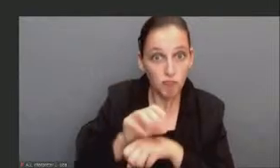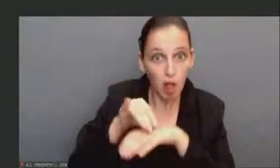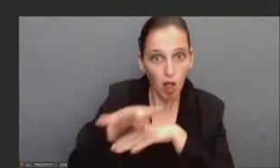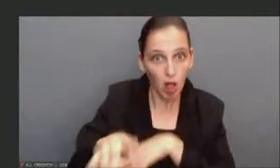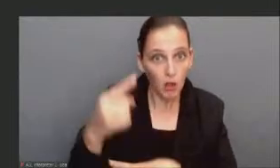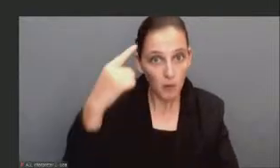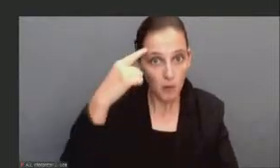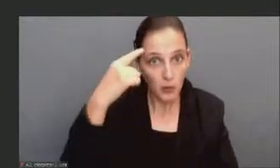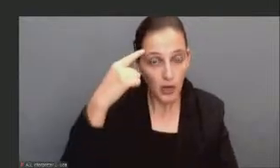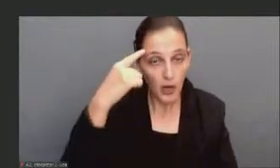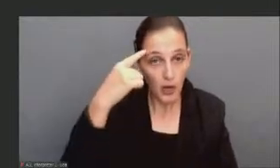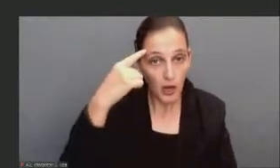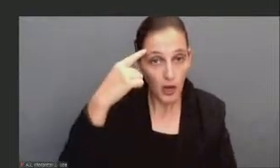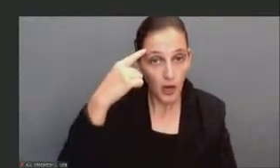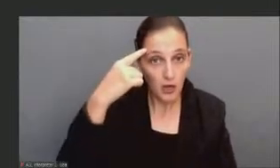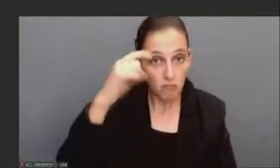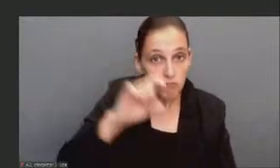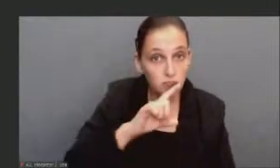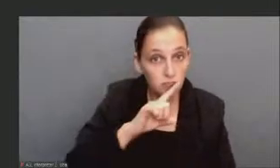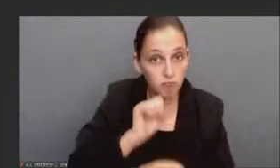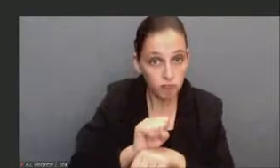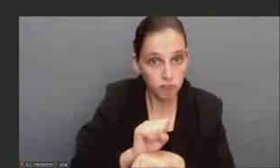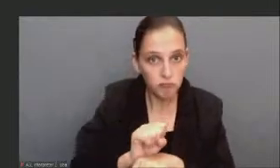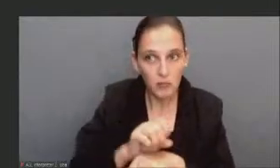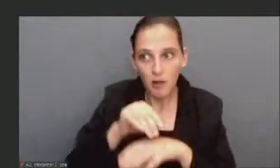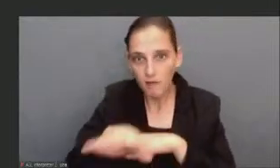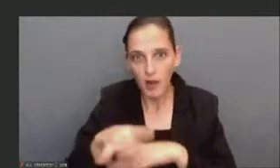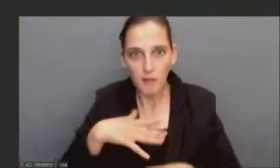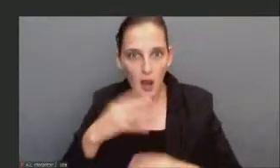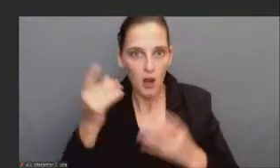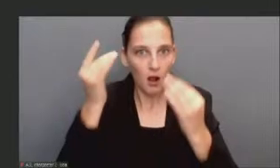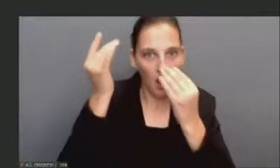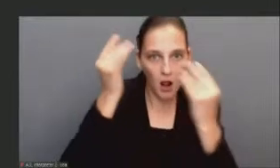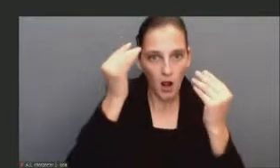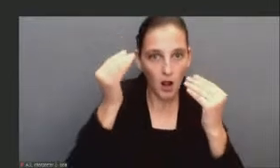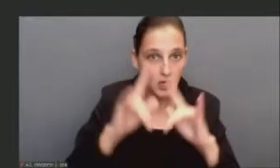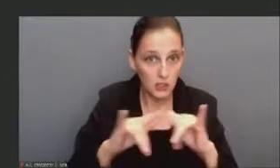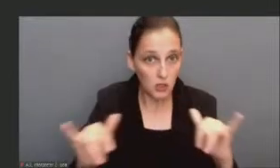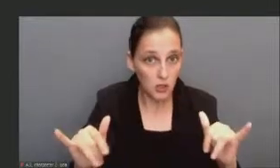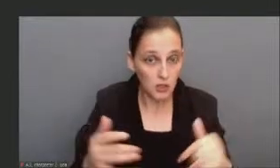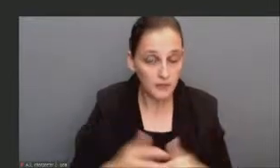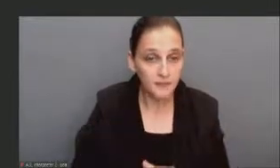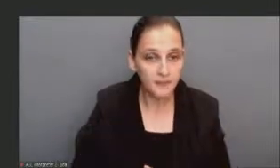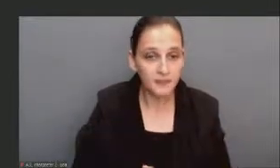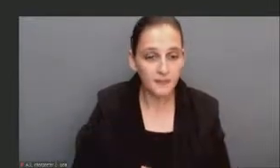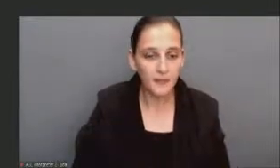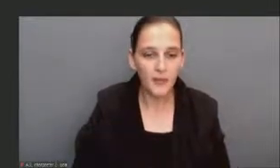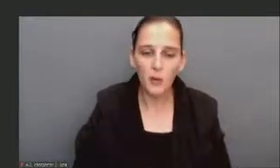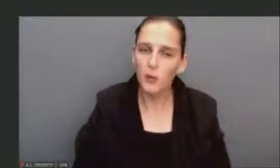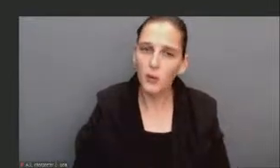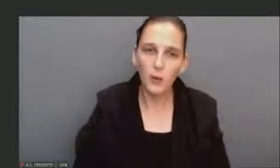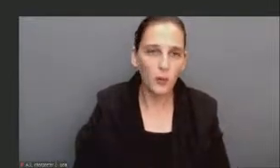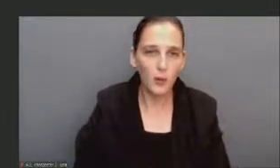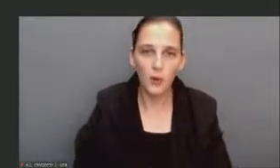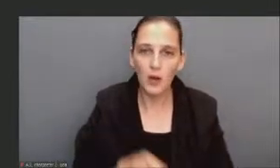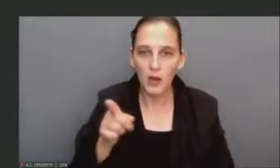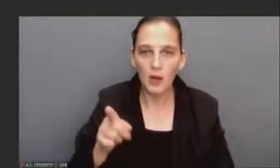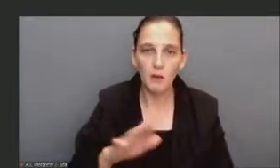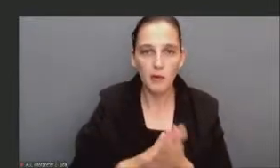affect, cognition, et cetera. And that is just a complicating factor in this